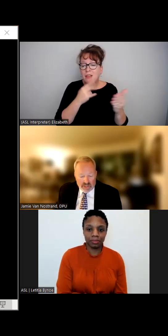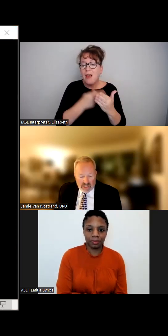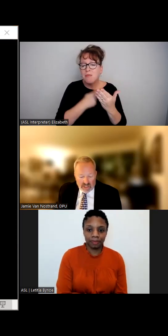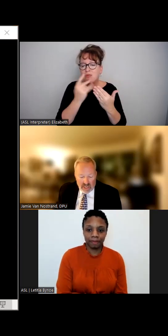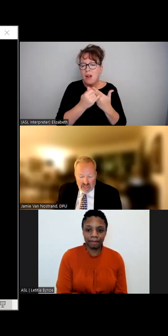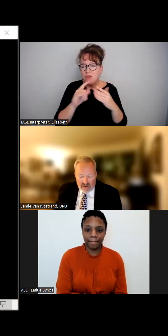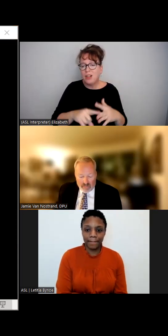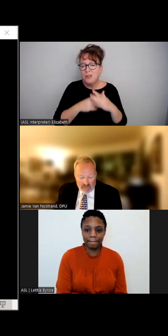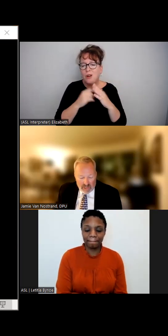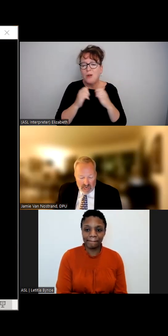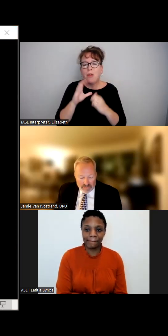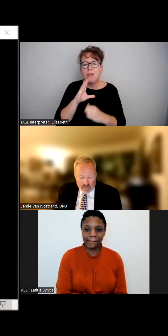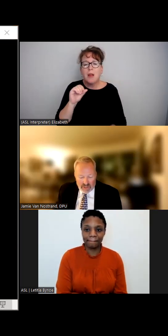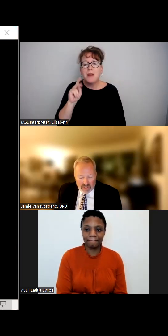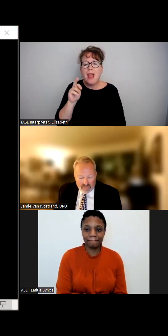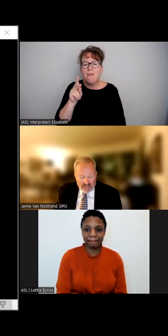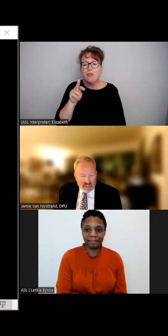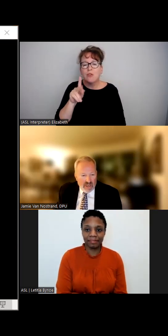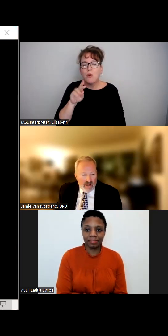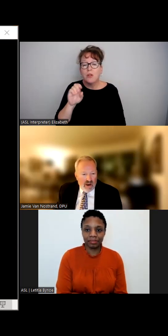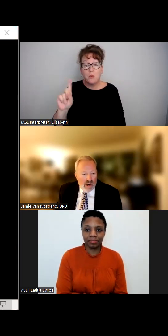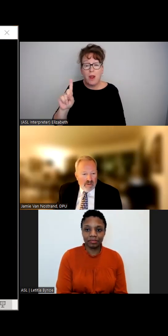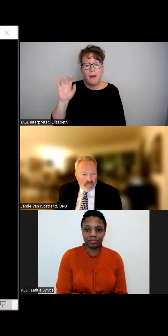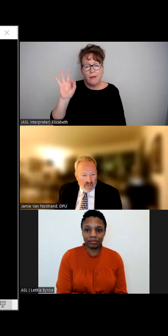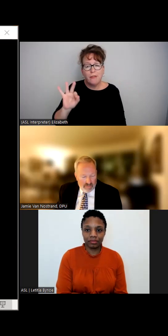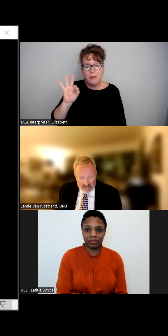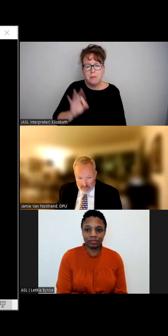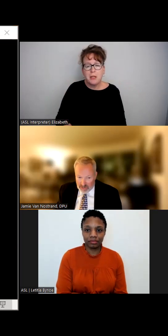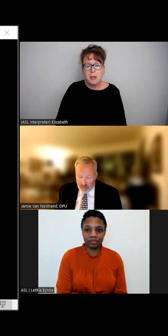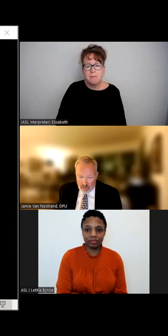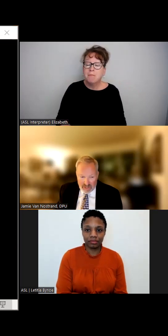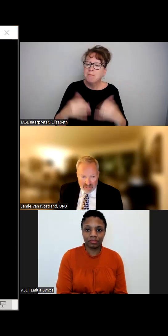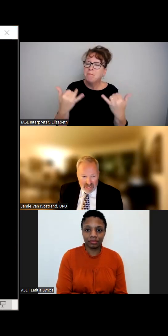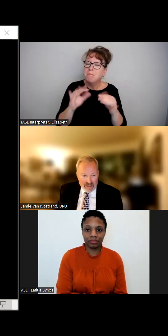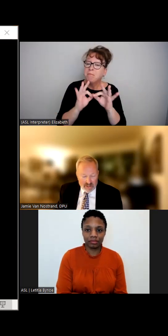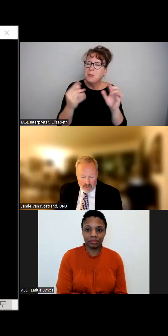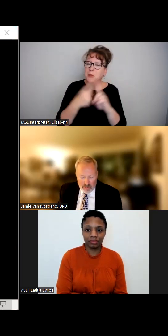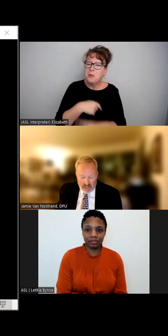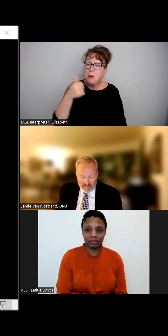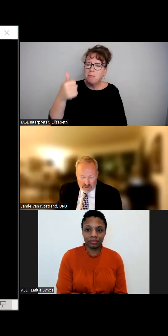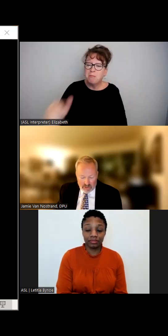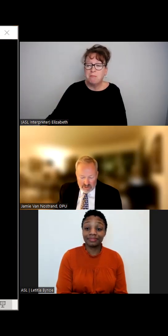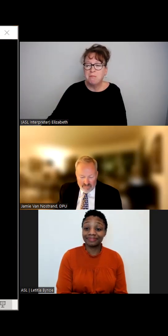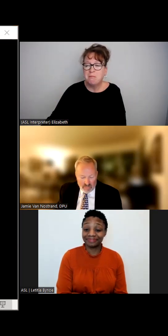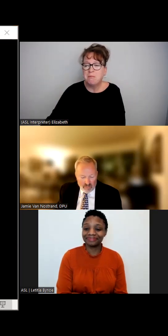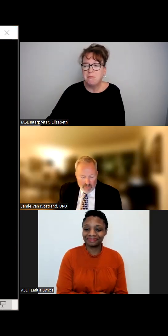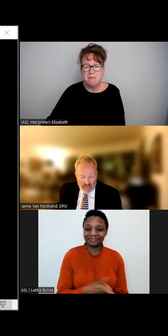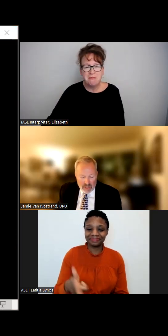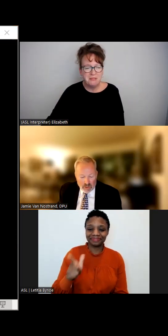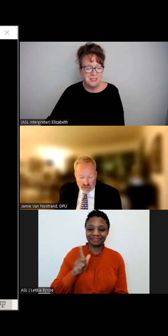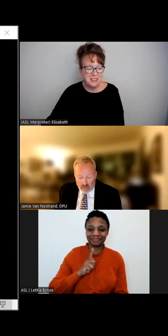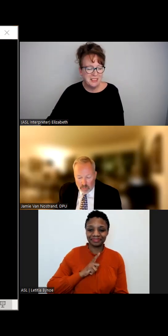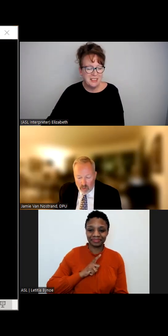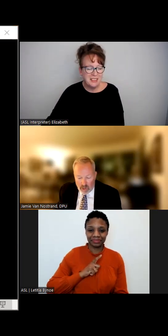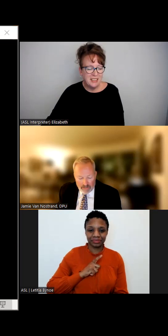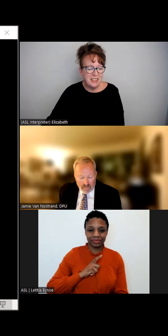Eversource project in Framingham. So this is a visit of, I think, Commissioner Rubin in this case, to the Eversource Framingham